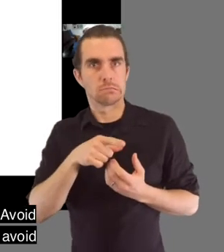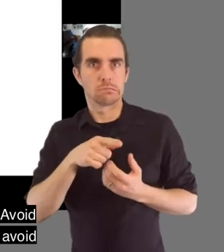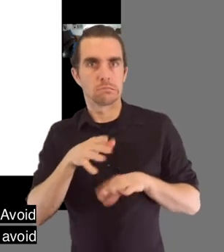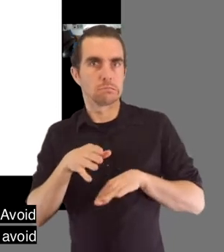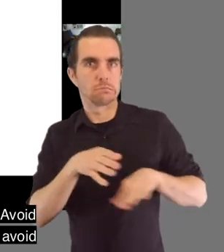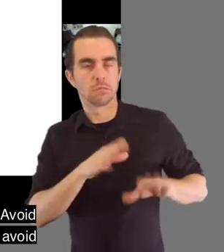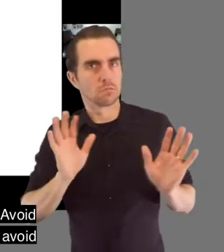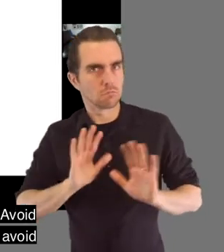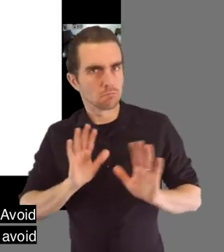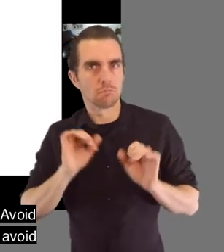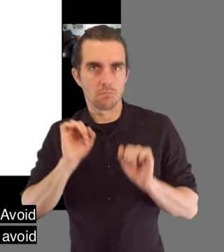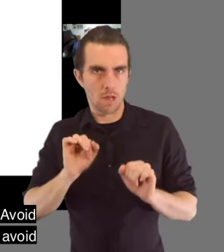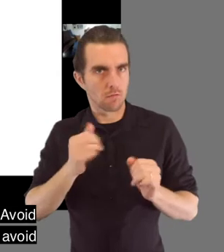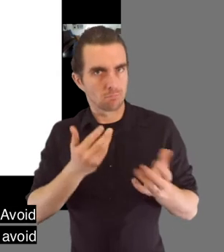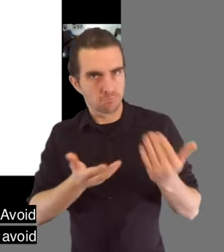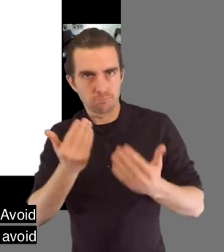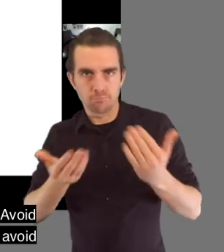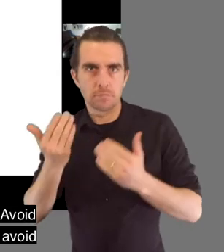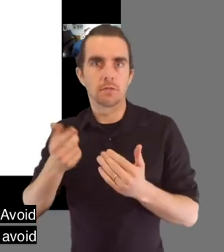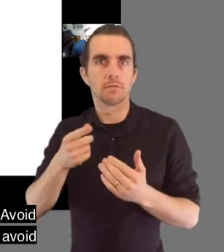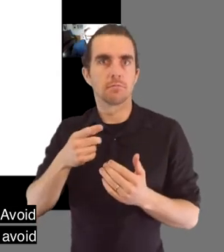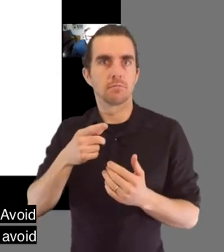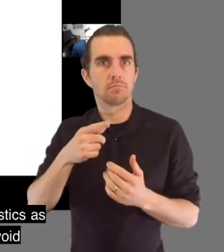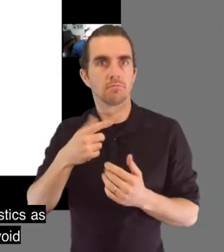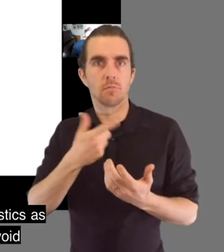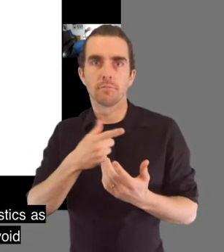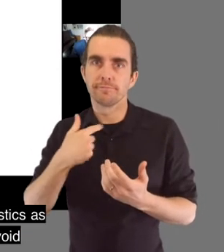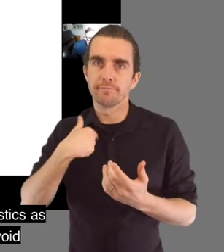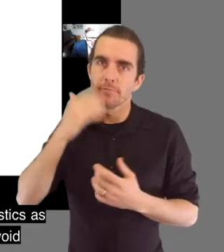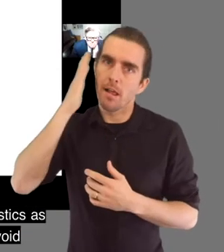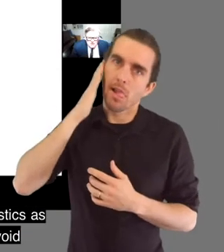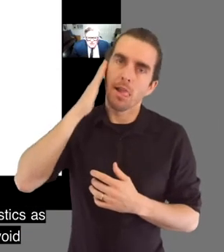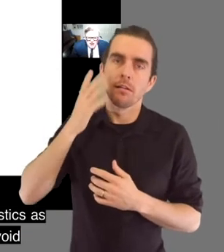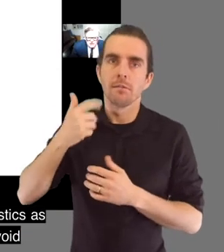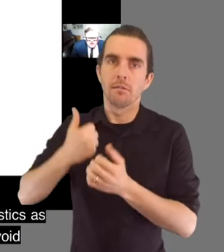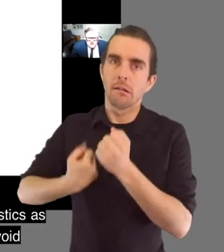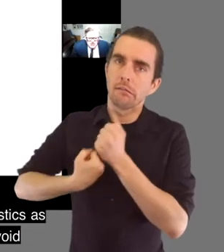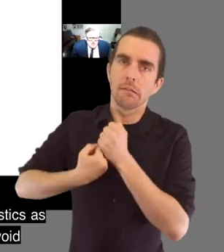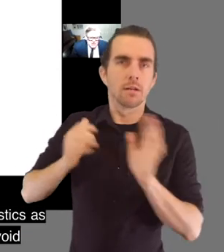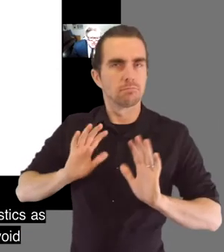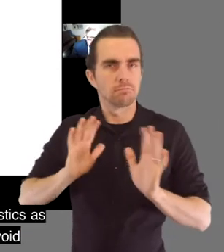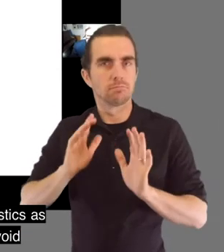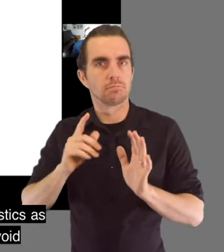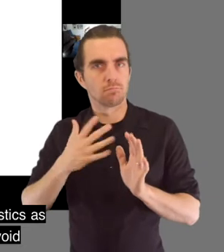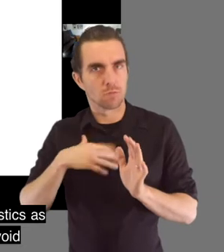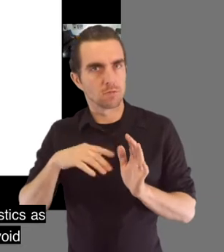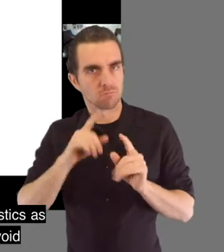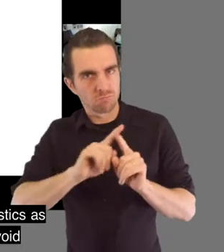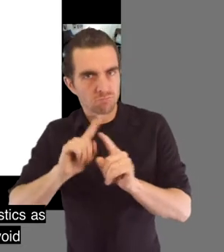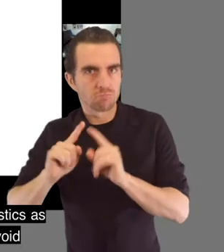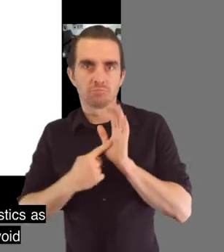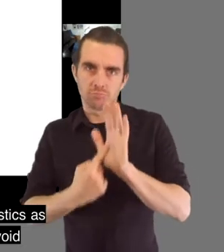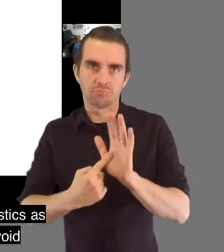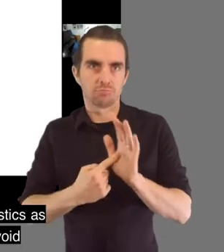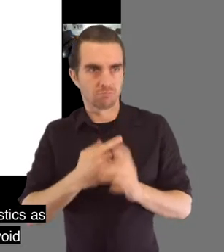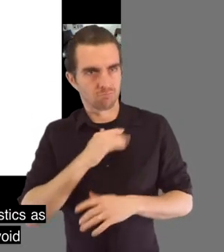Avoid depicting us as always receiving. Avoid presenting physical and mental characteristics as determine our personality.